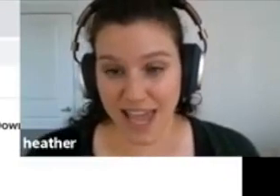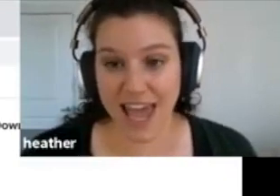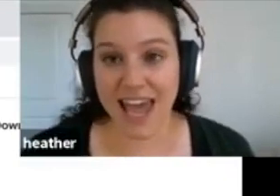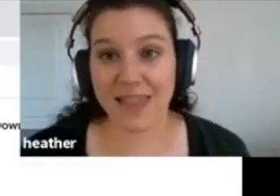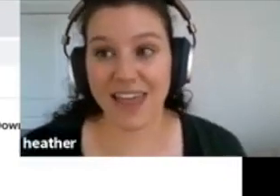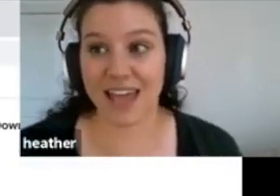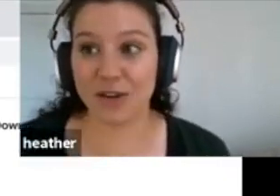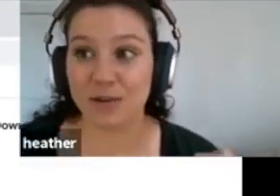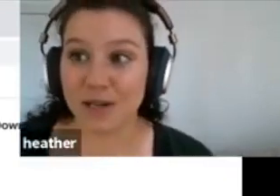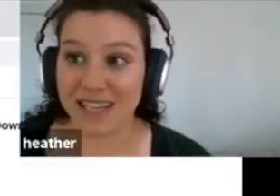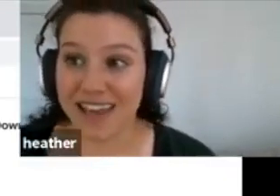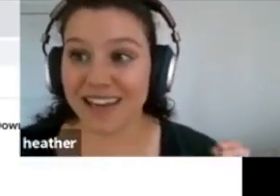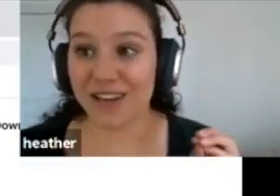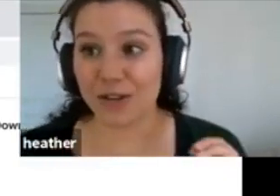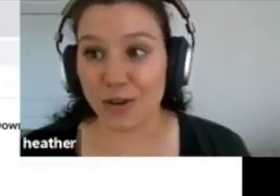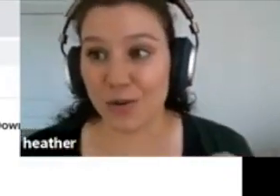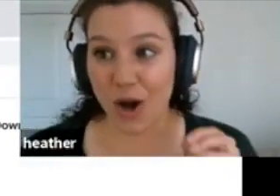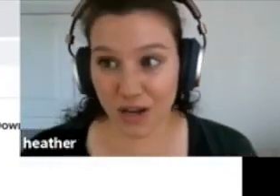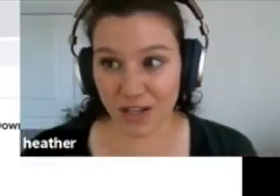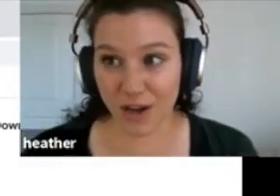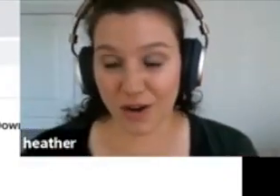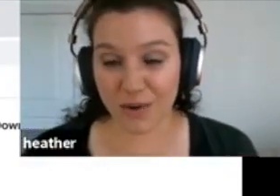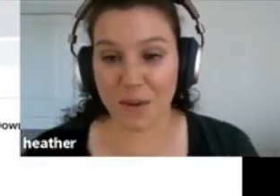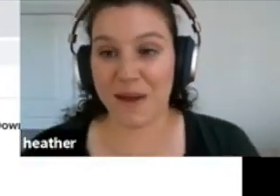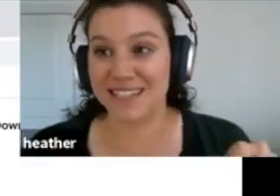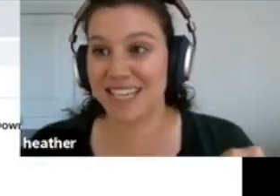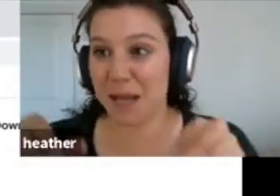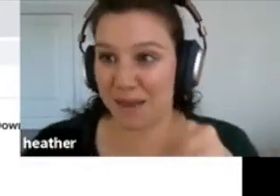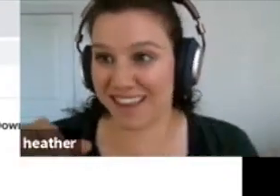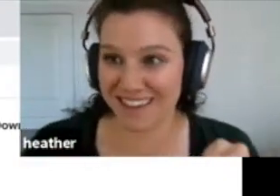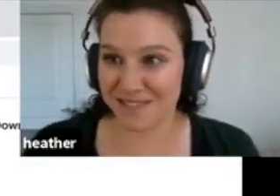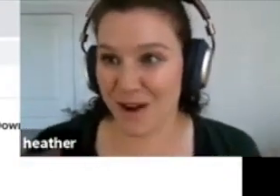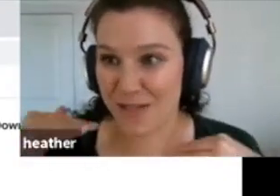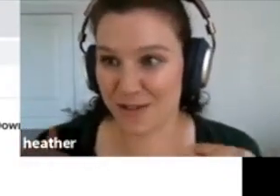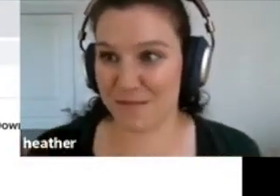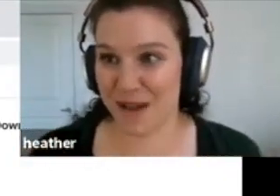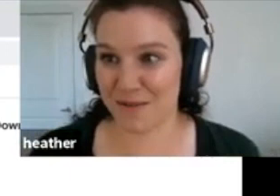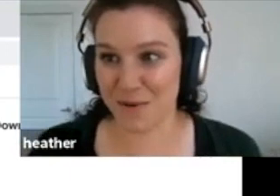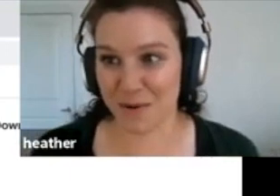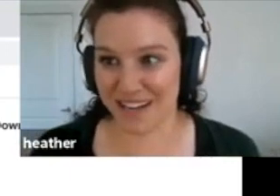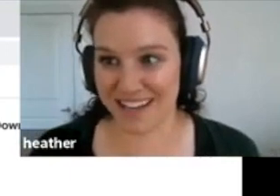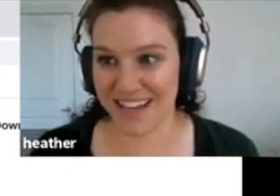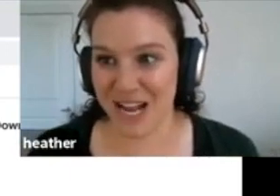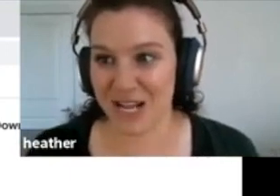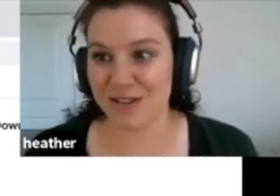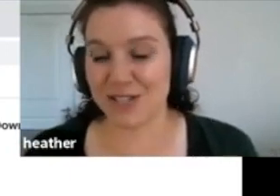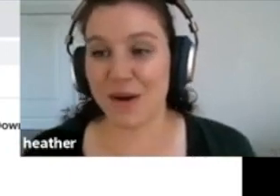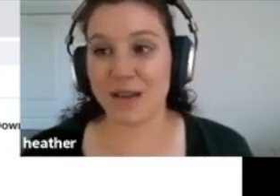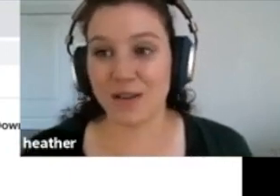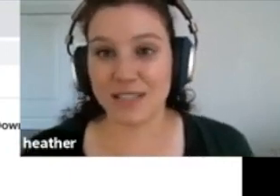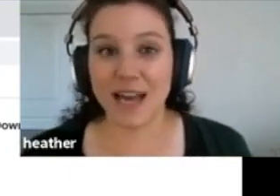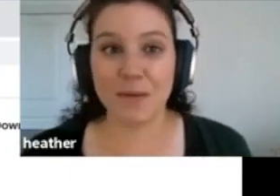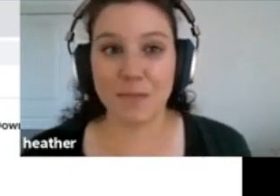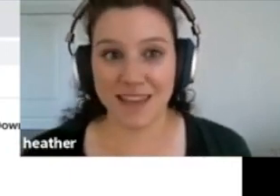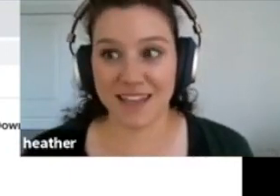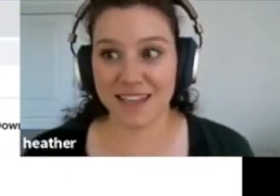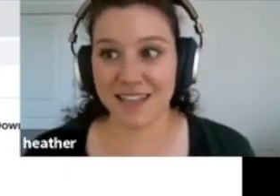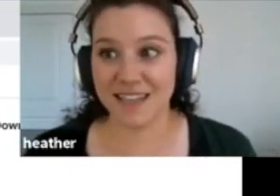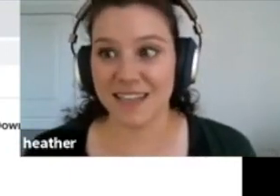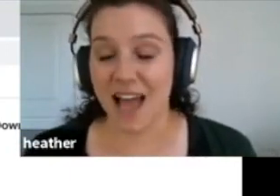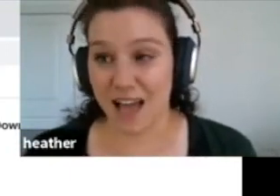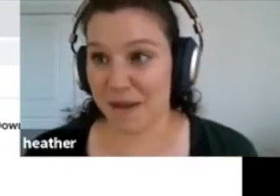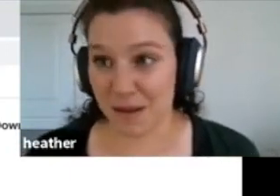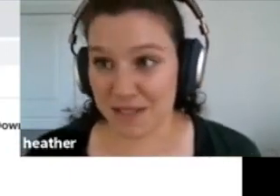voice and then create new audio by typing rather than by recording. So I could type